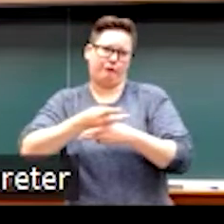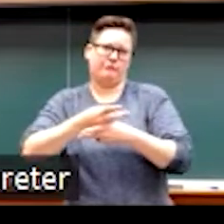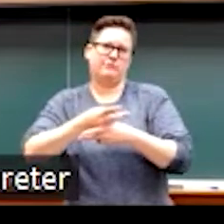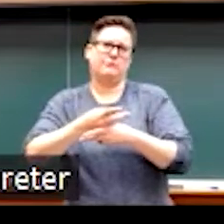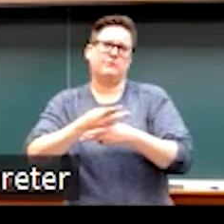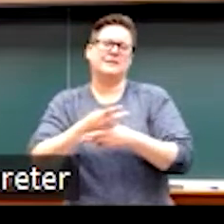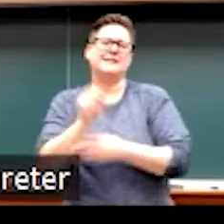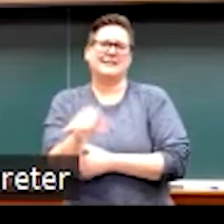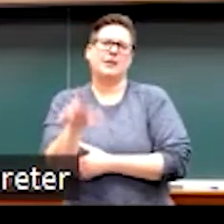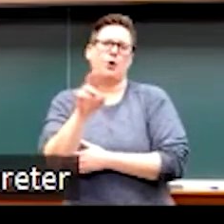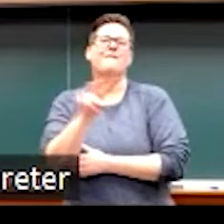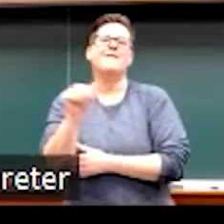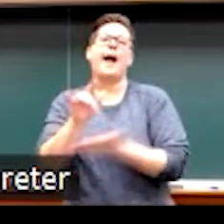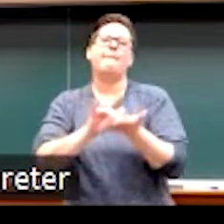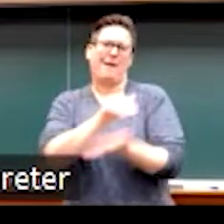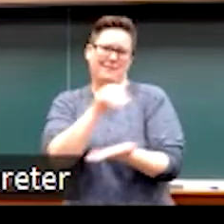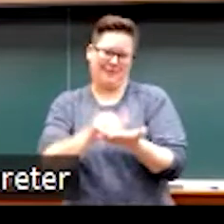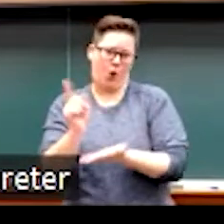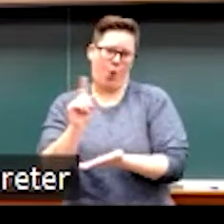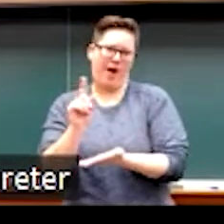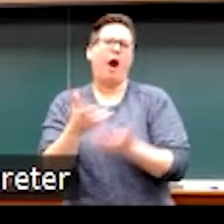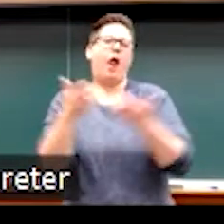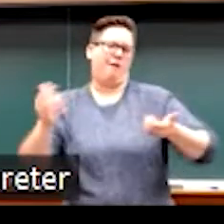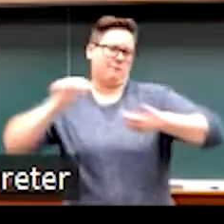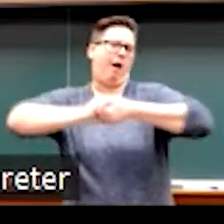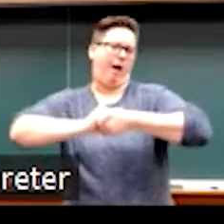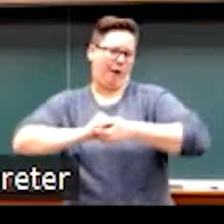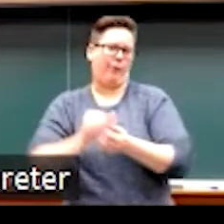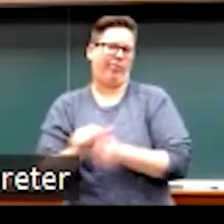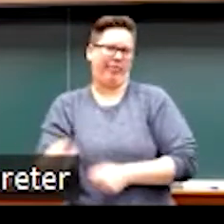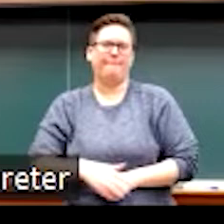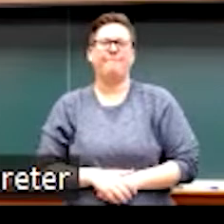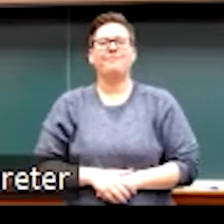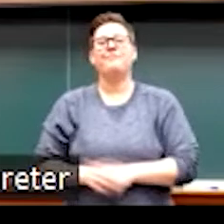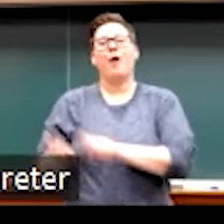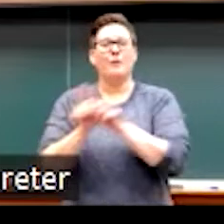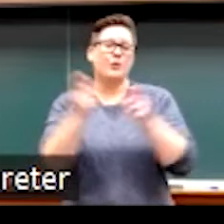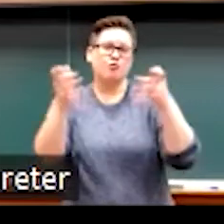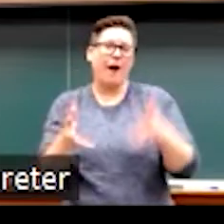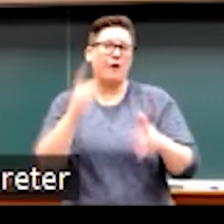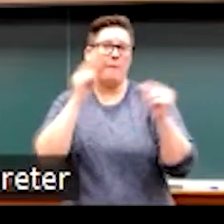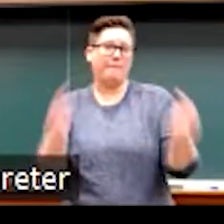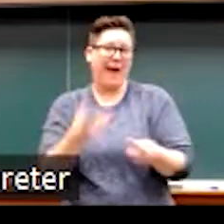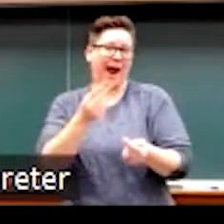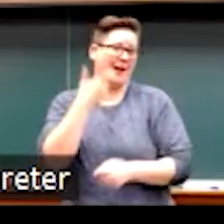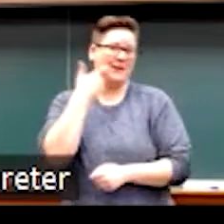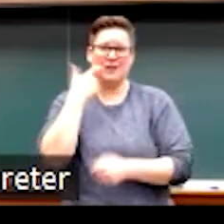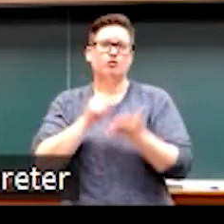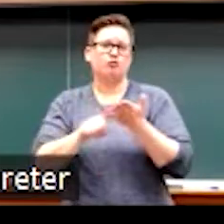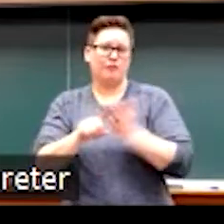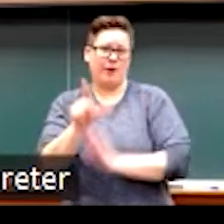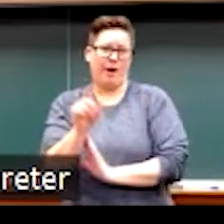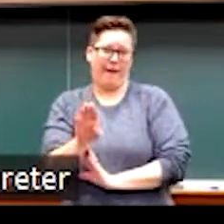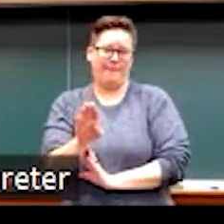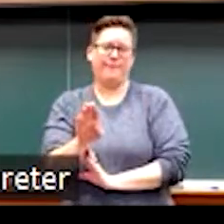at the Syracuse VA Medical Center, where we also do a lot of collaboration with. He's also director of Pain and Addiction Research